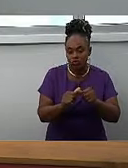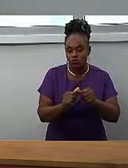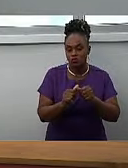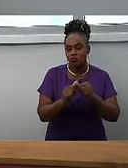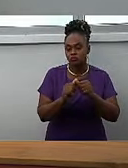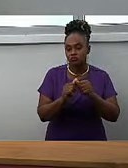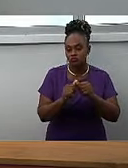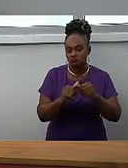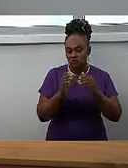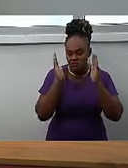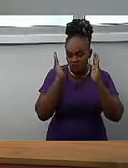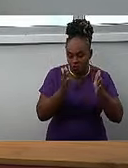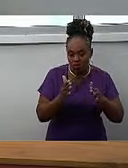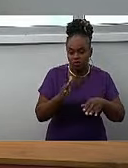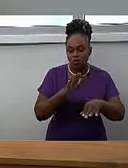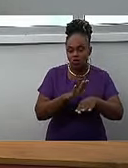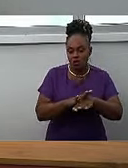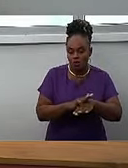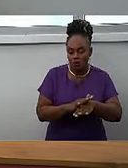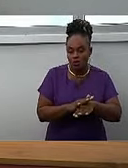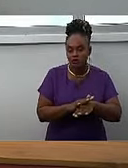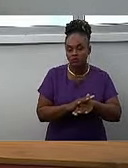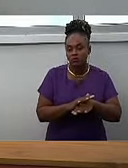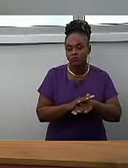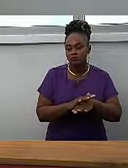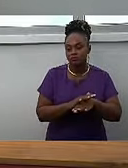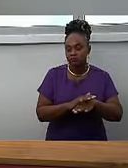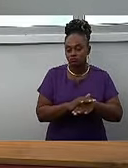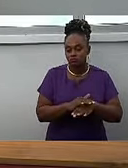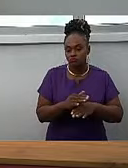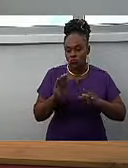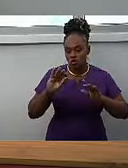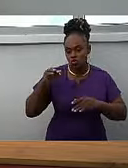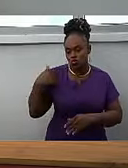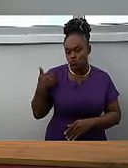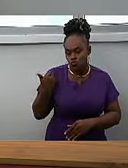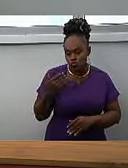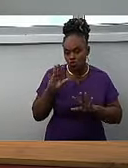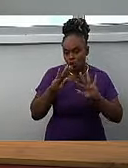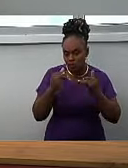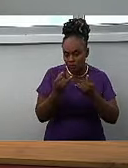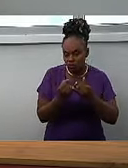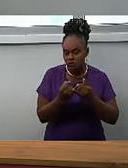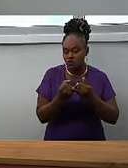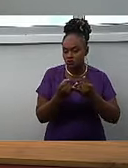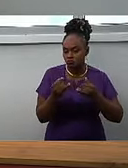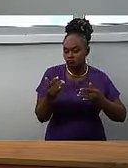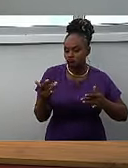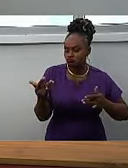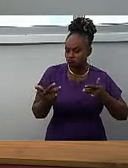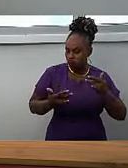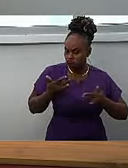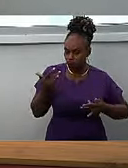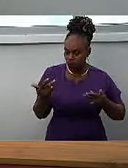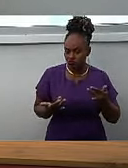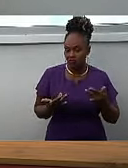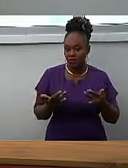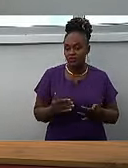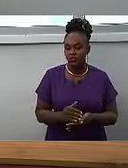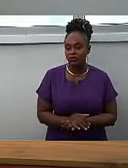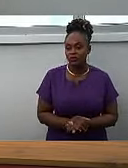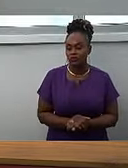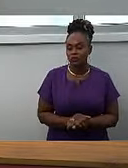on creating a vibrant and empowered youth community that drives social, economic, and